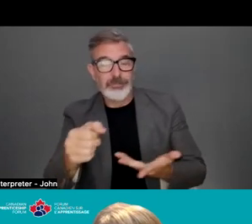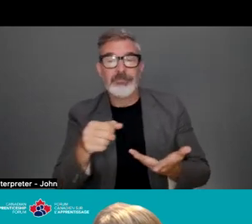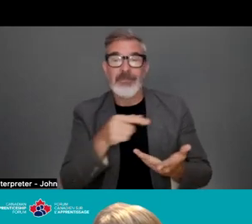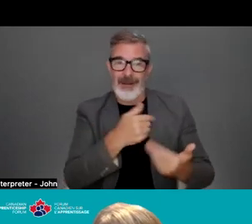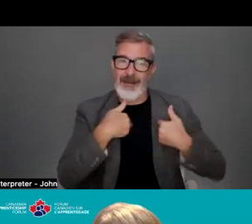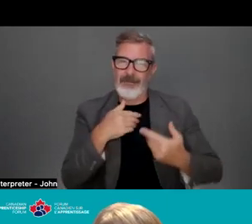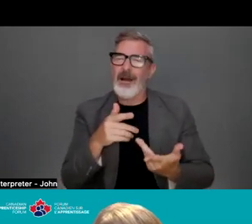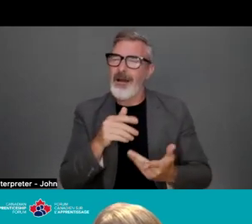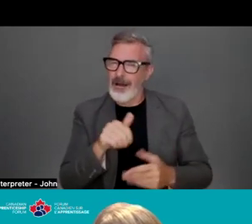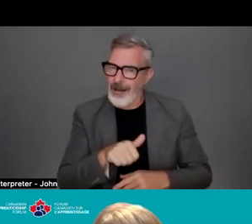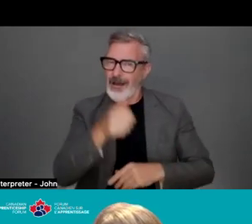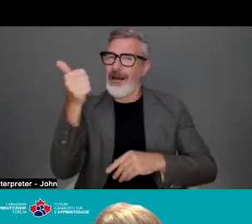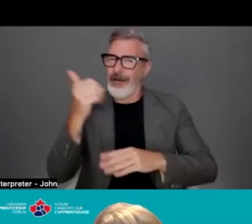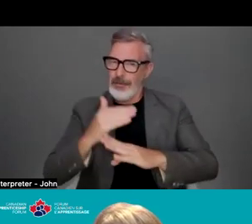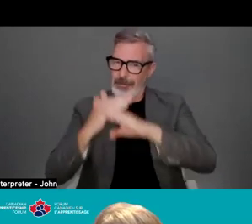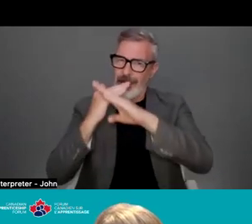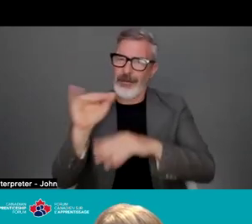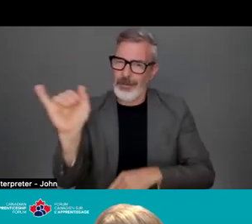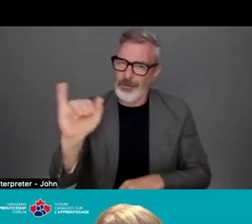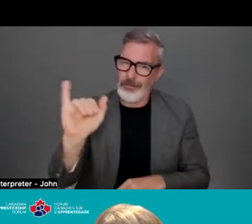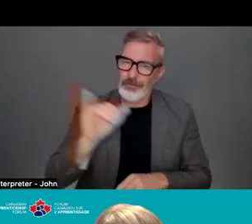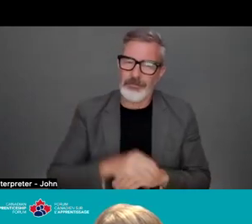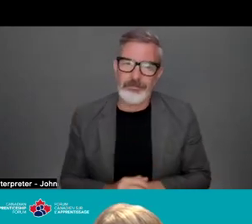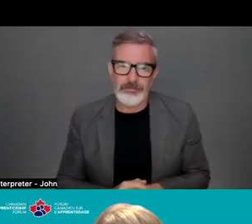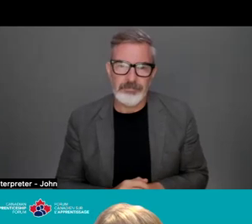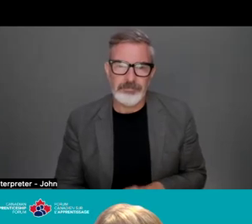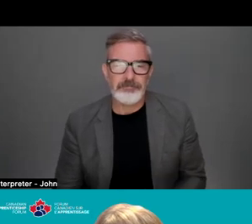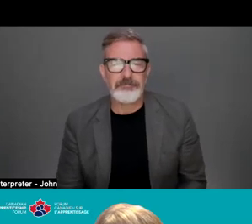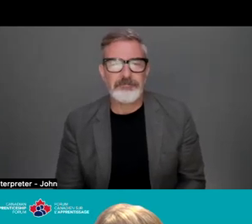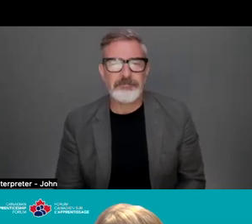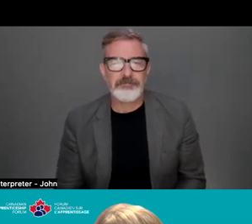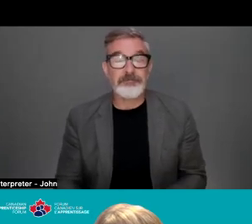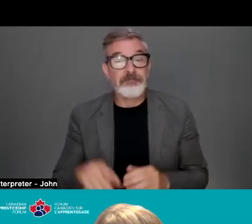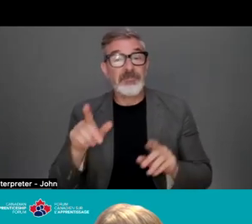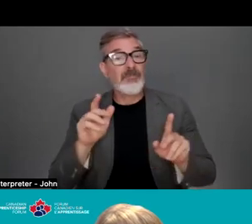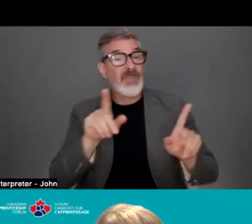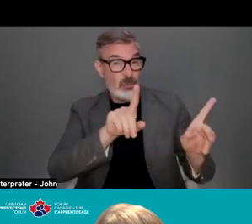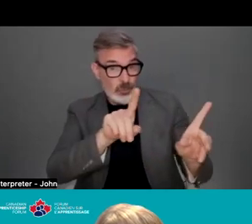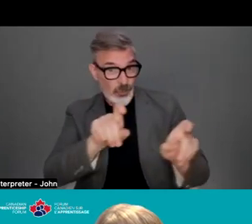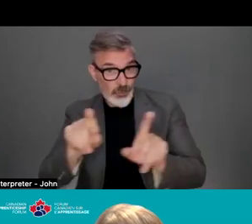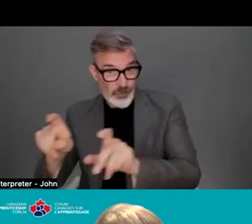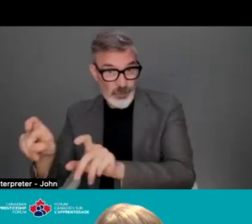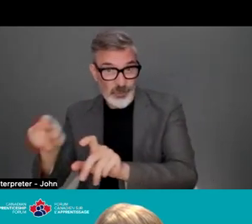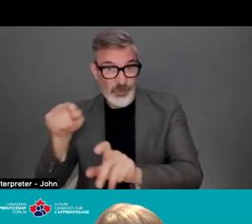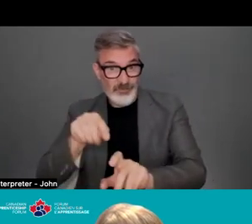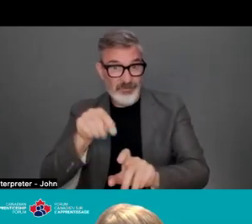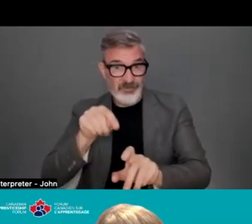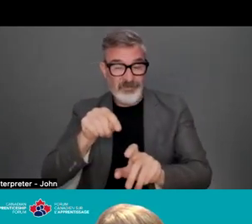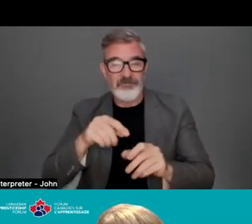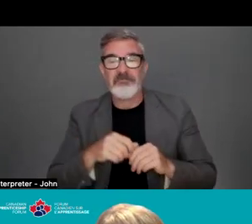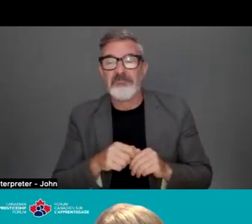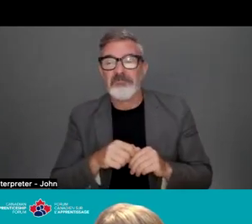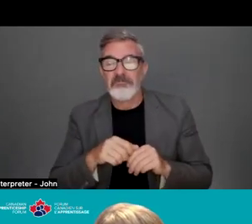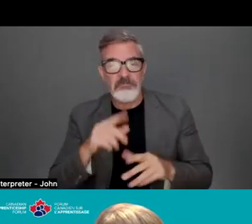training. Our survey with apprentices found that persons with disabilities were